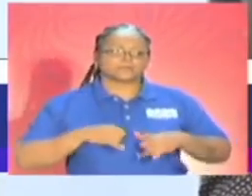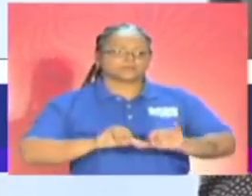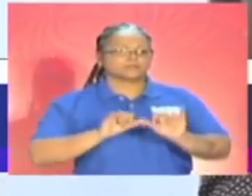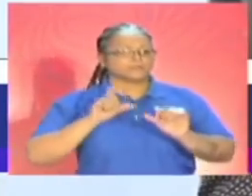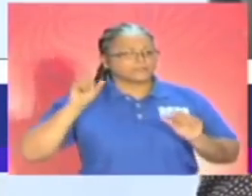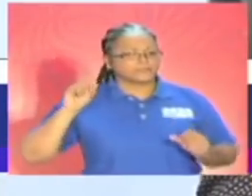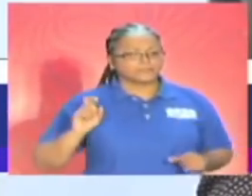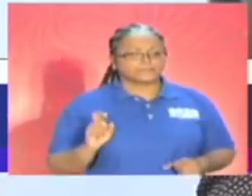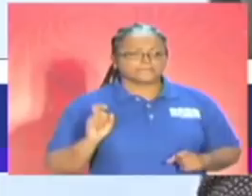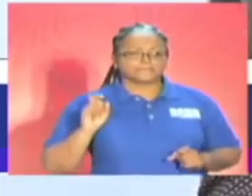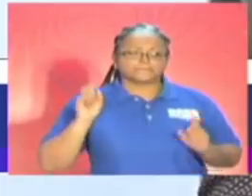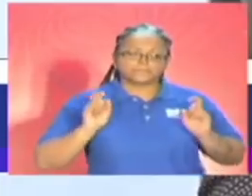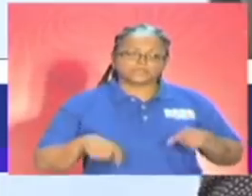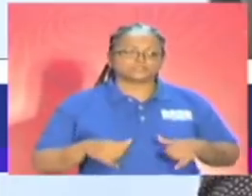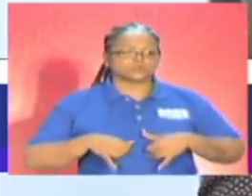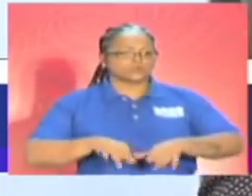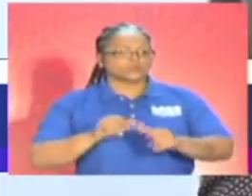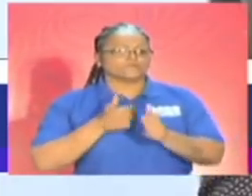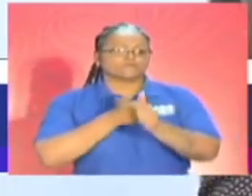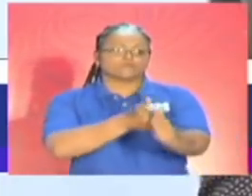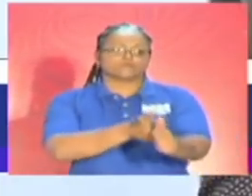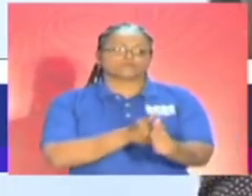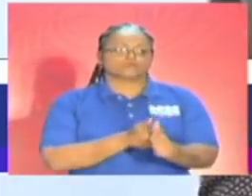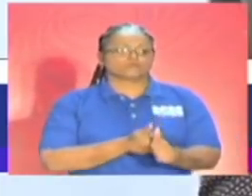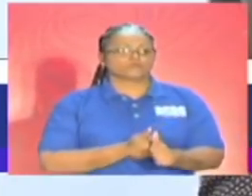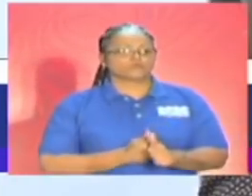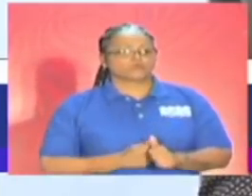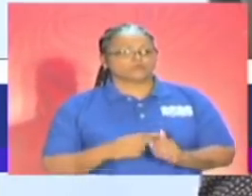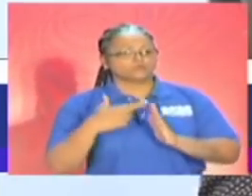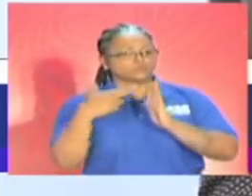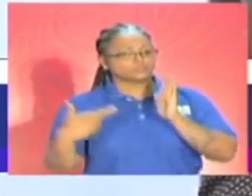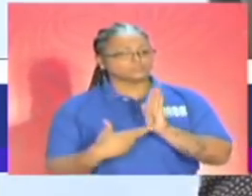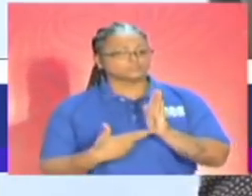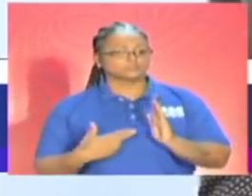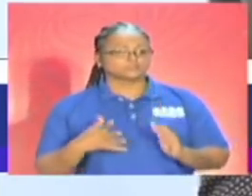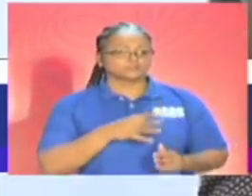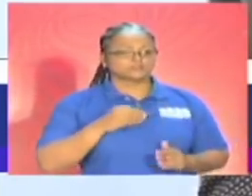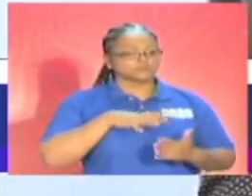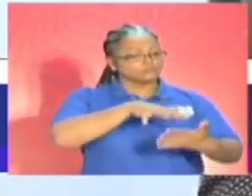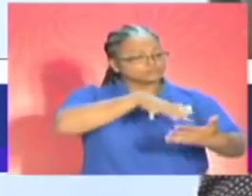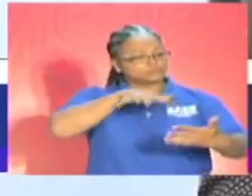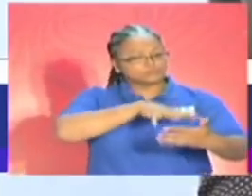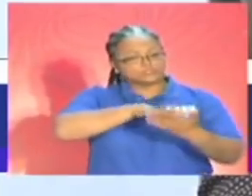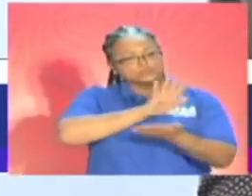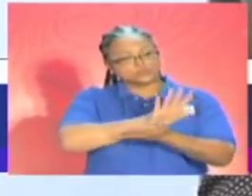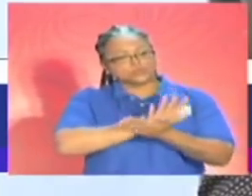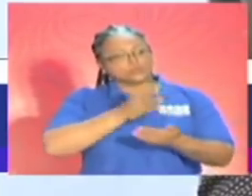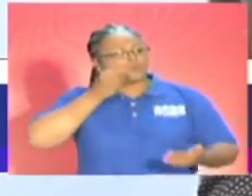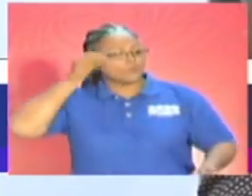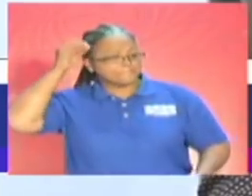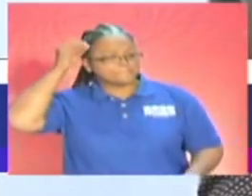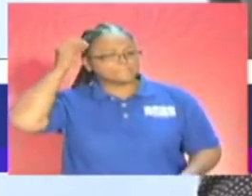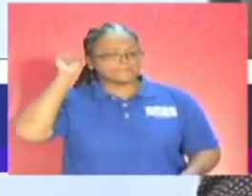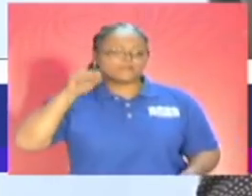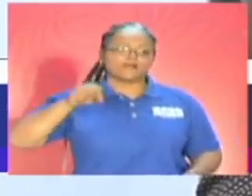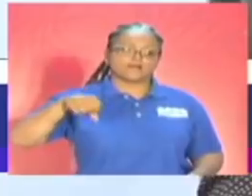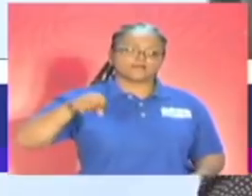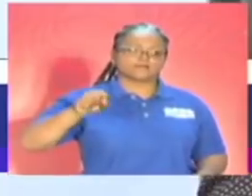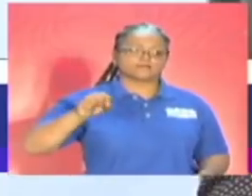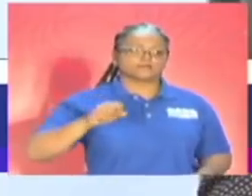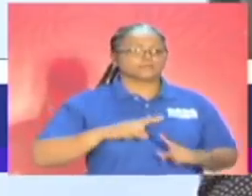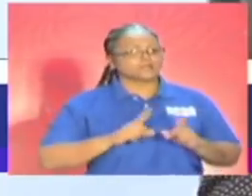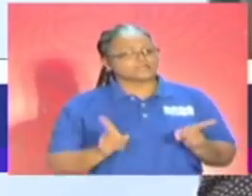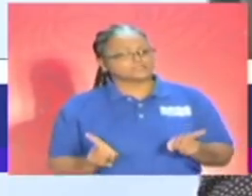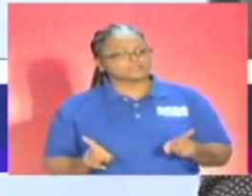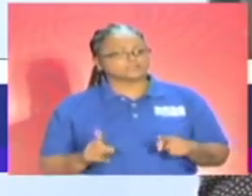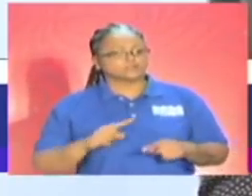threat. But in that regard, again, as long as your child is of the age for which vaccination is approved, that is